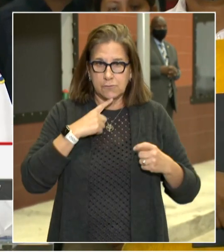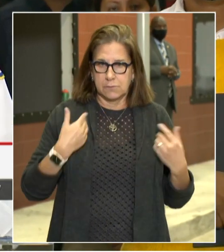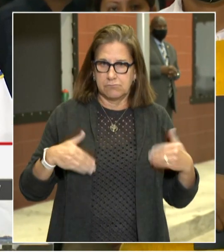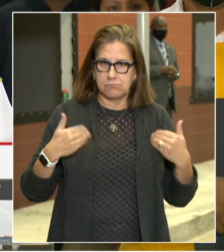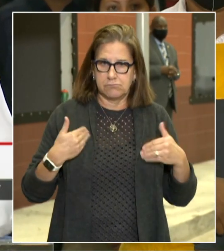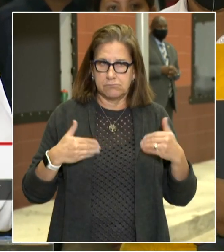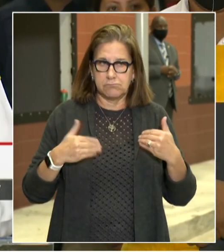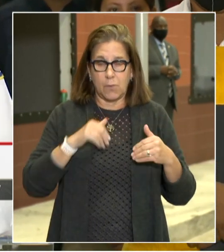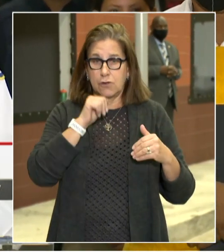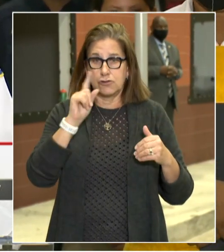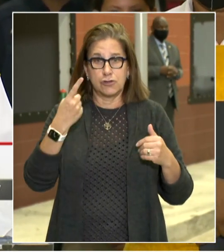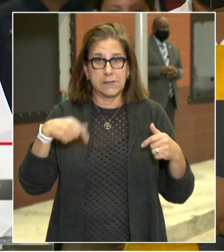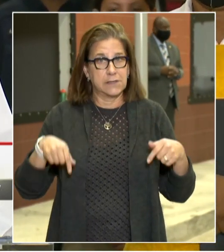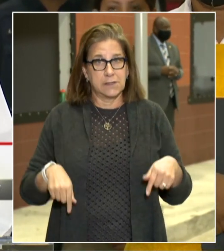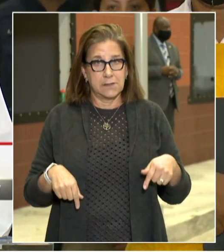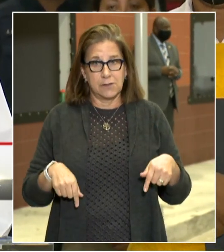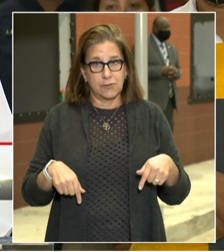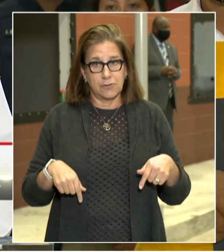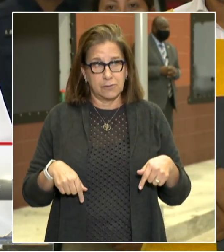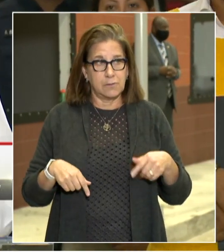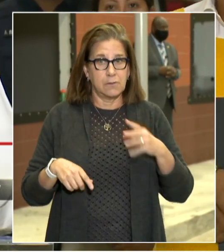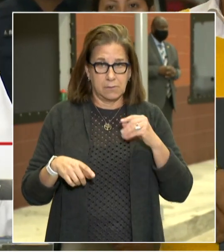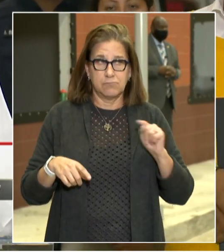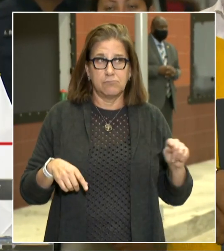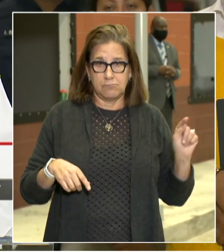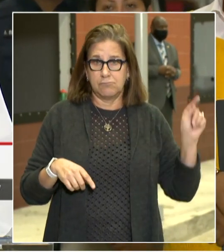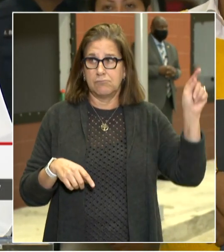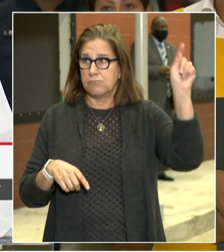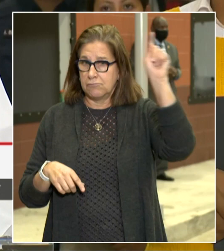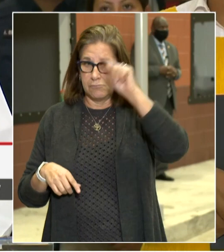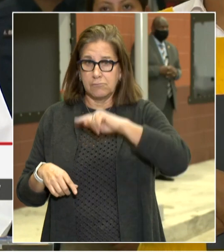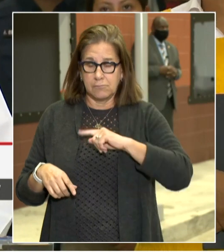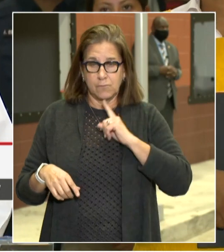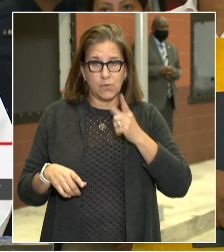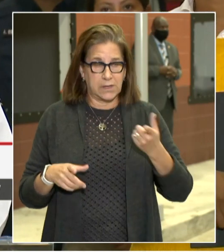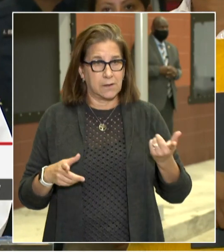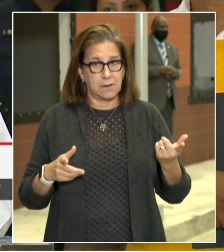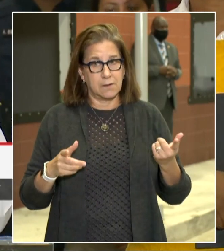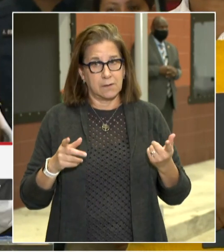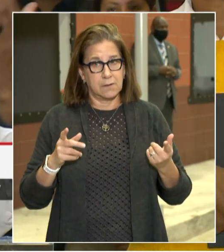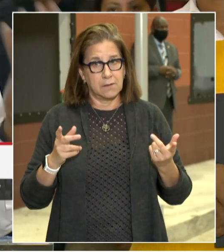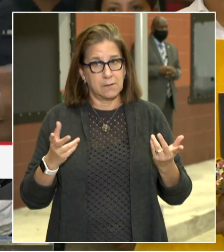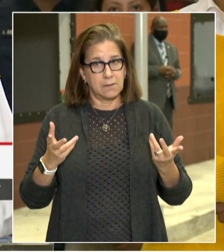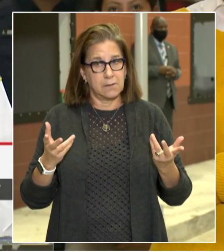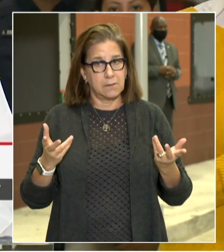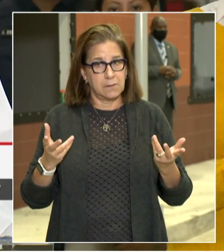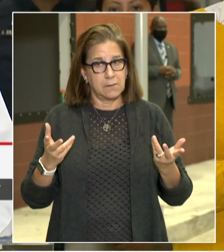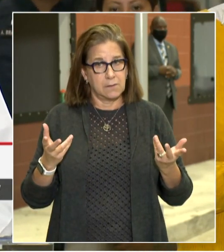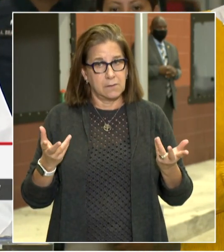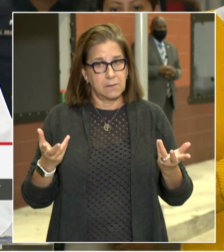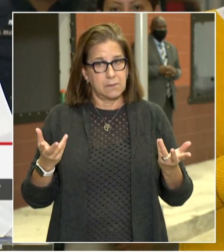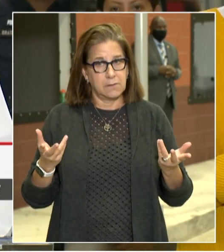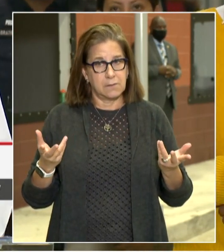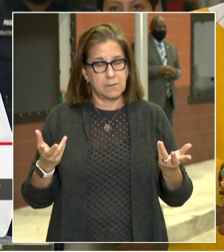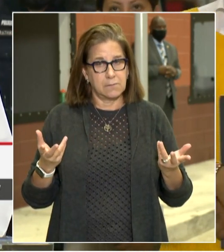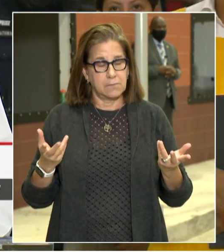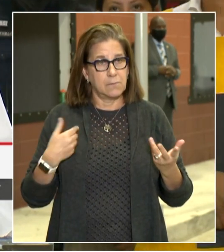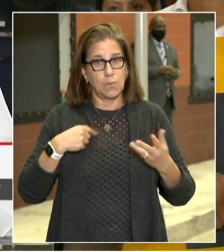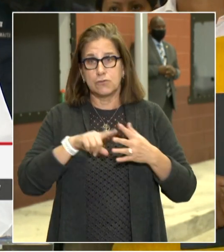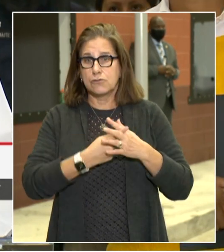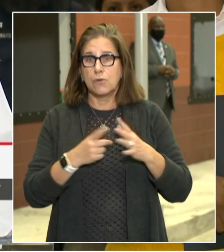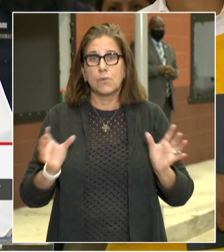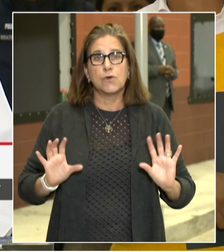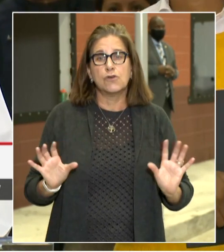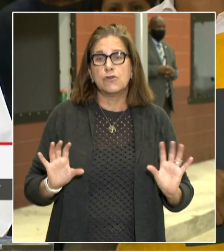that concerns the residents as it does me. Early on in the year when I first came into the job, one of the things that we did, we created our carjacking task force,